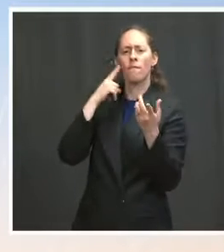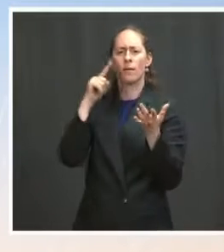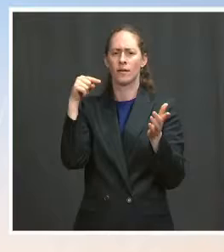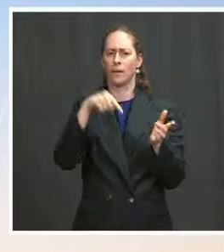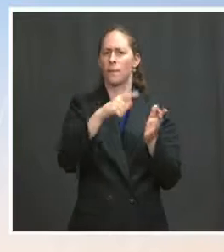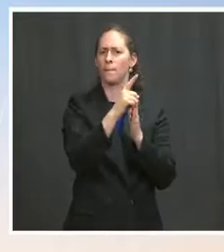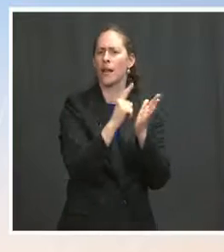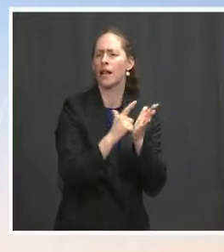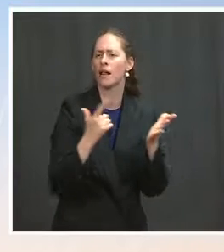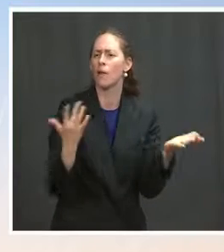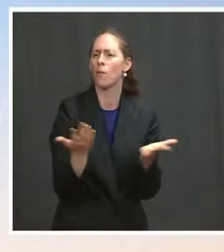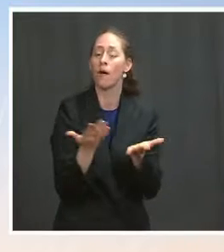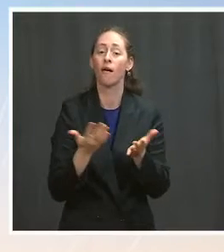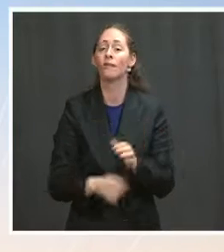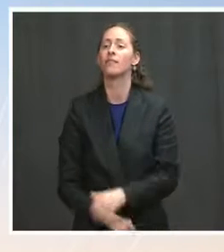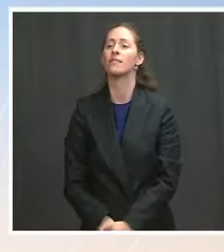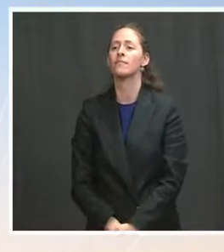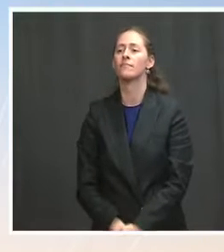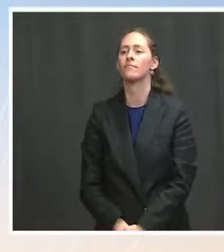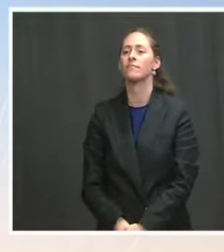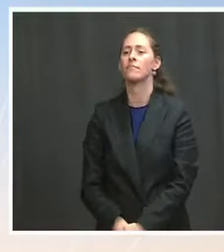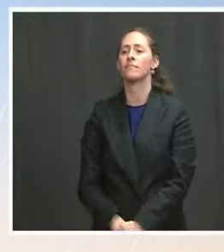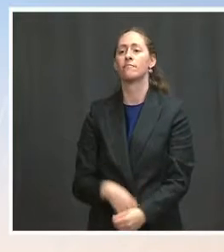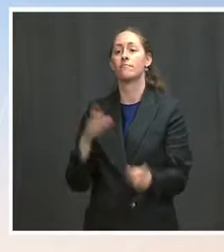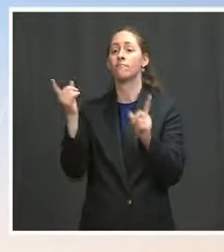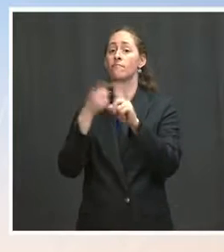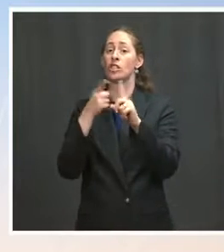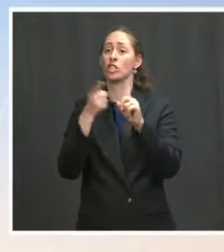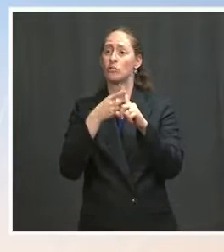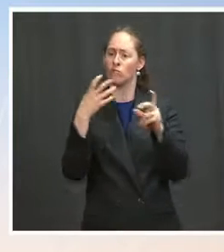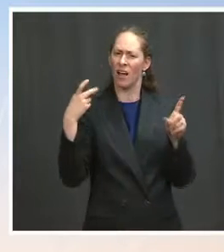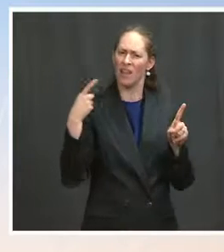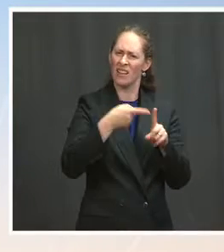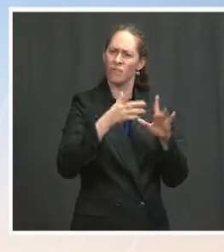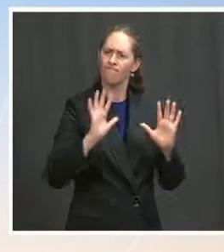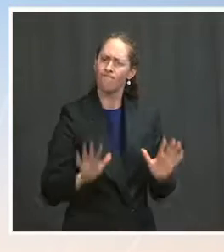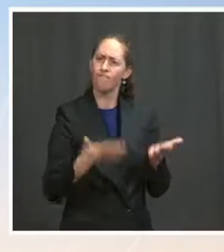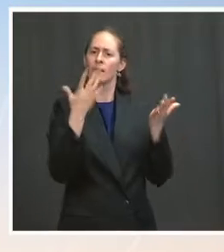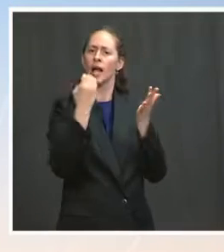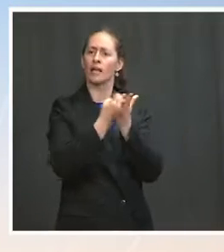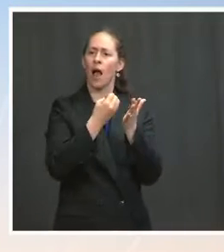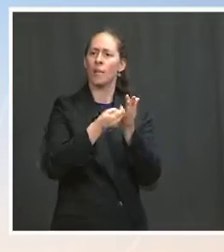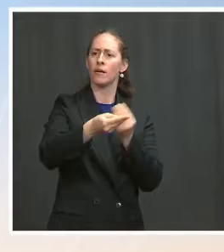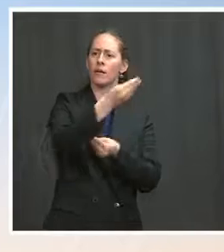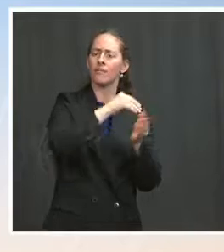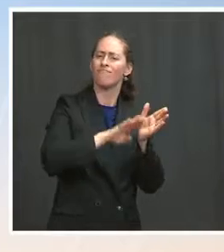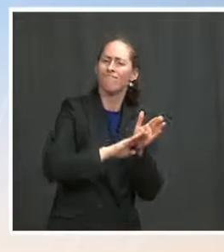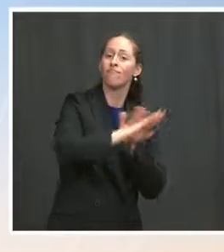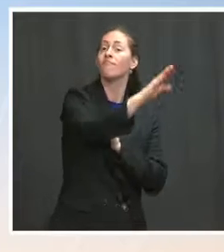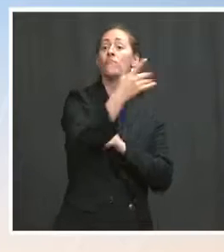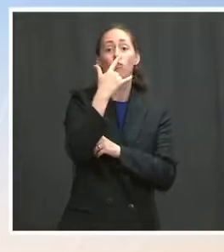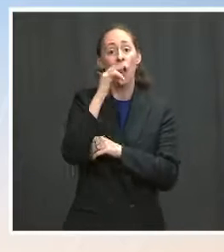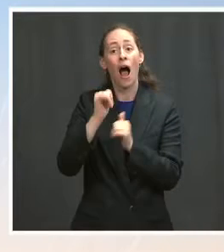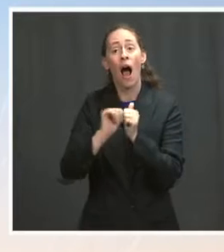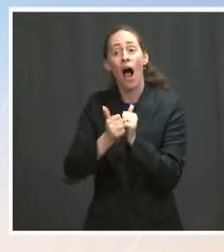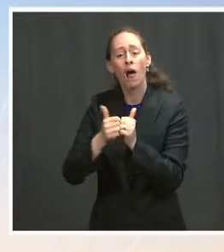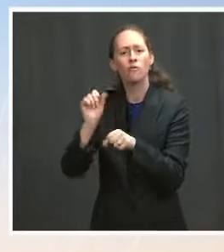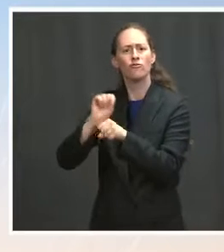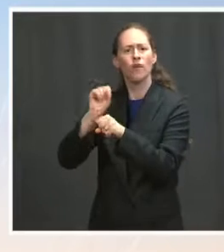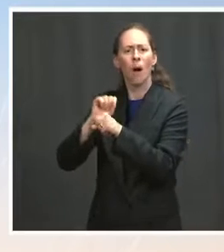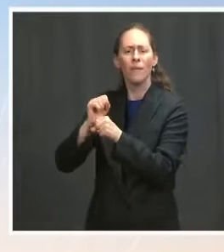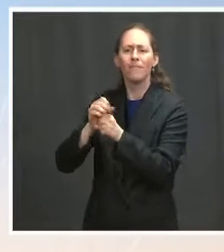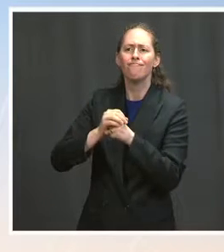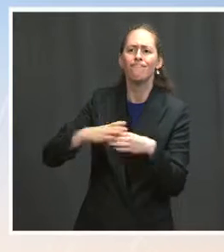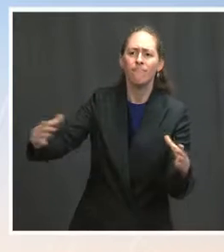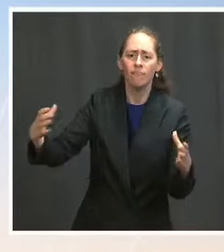One is the significant economic impact. It's going to help create millions of good-paying union jobs. It will also have a huge impact